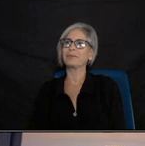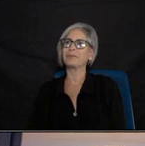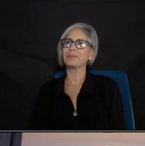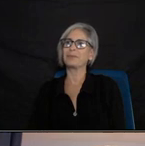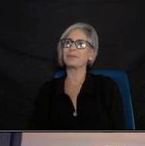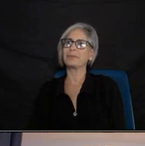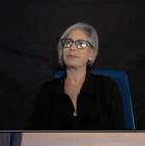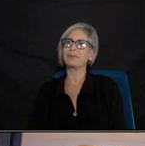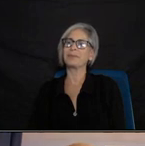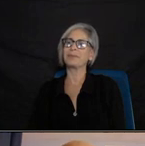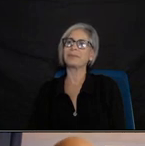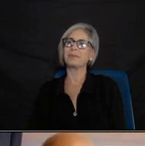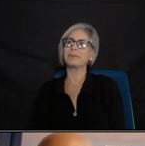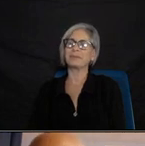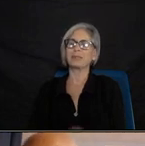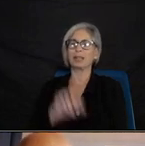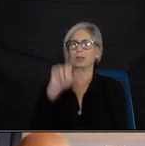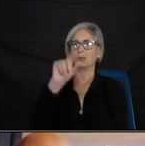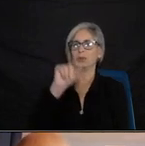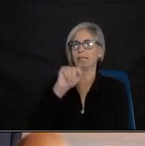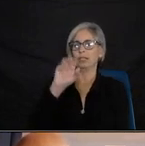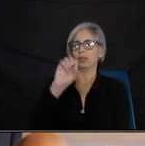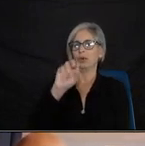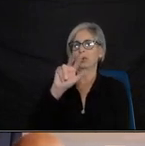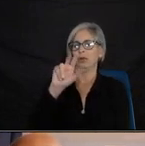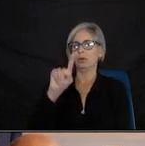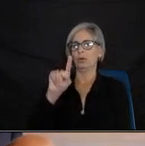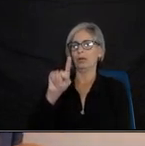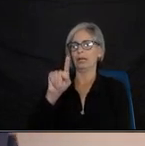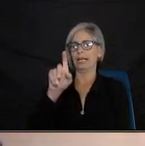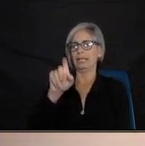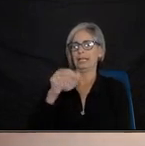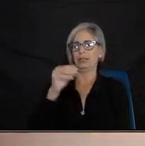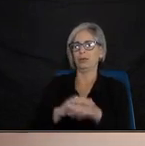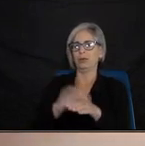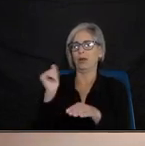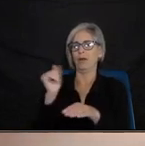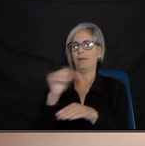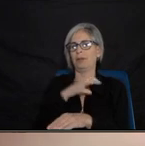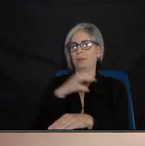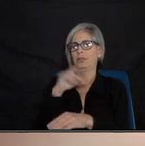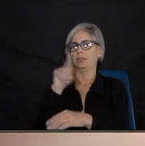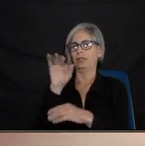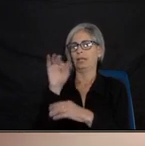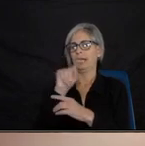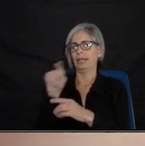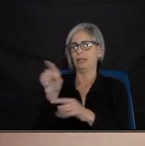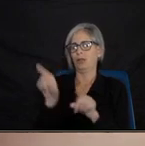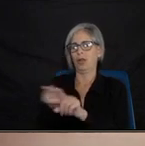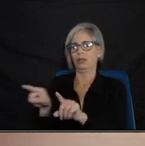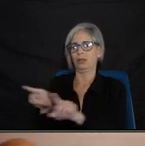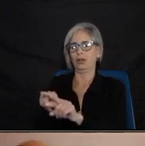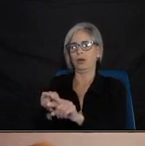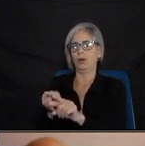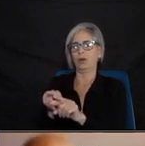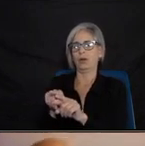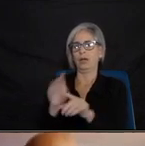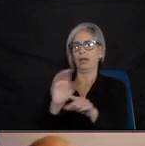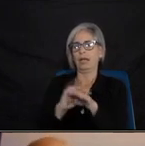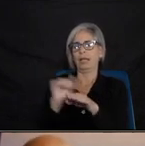For ordinance 20-031, I just needed to call for Commissioner Katz's vote as well and call the vote